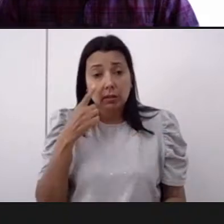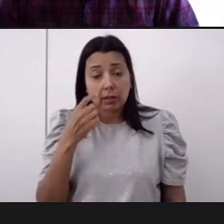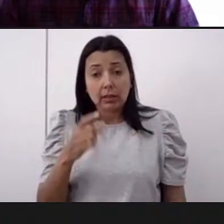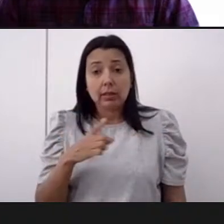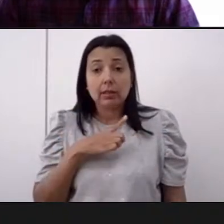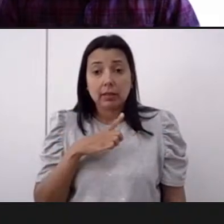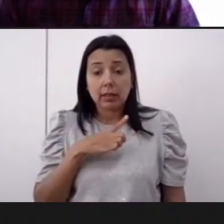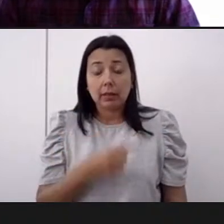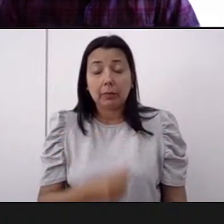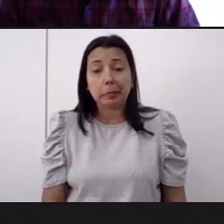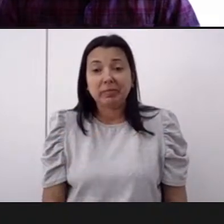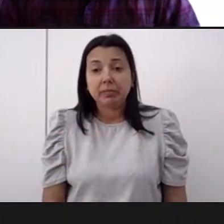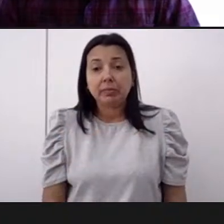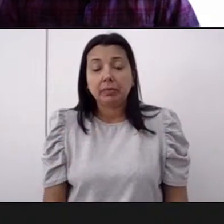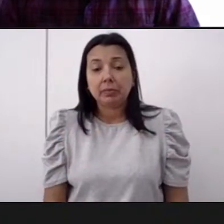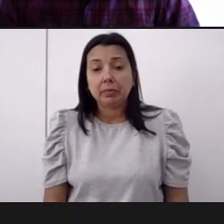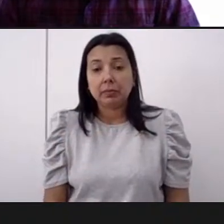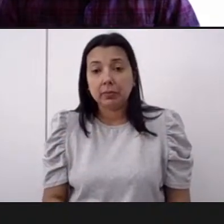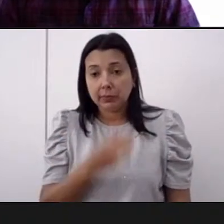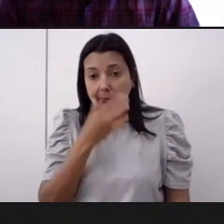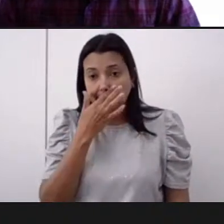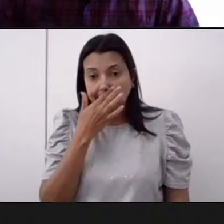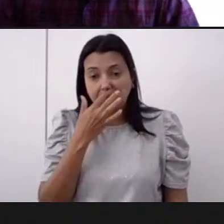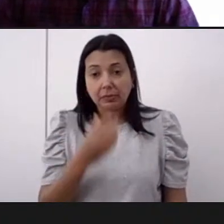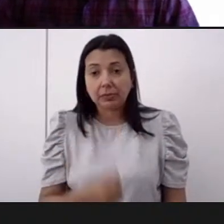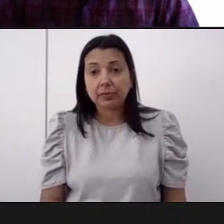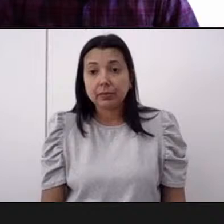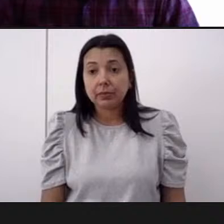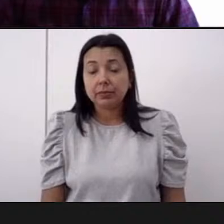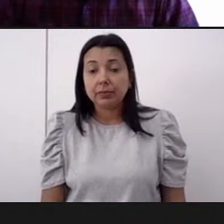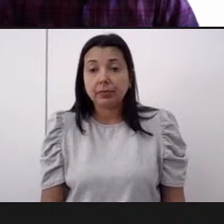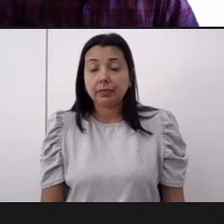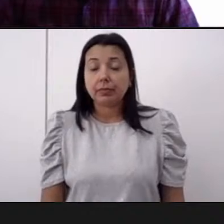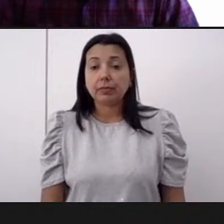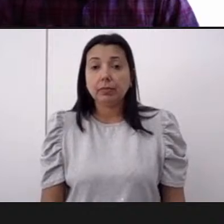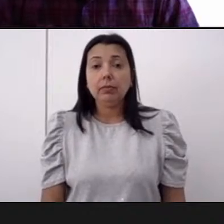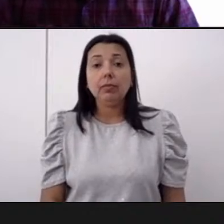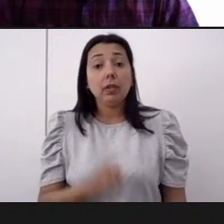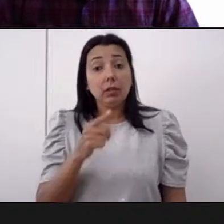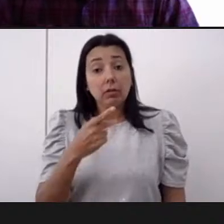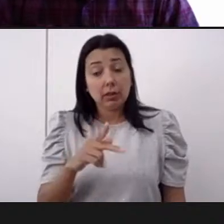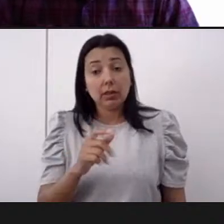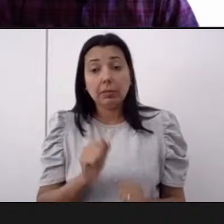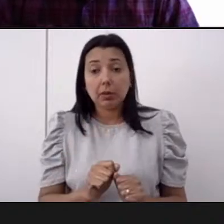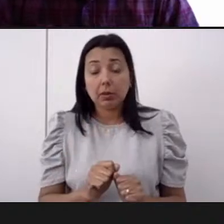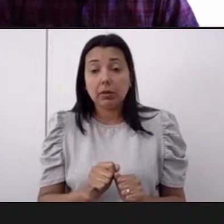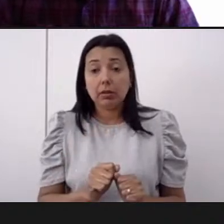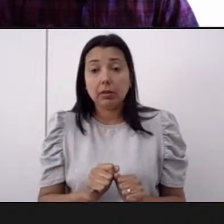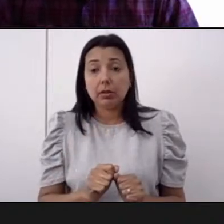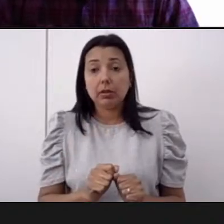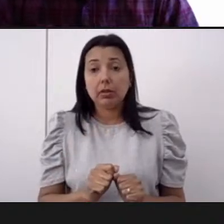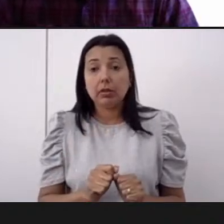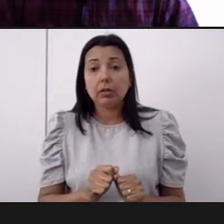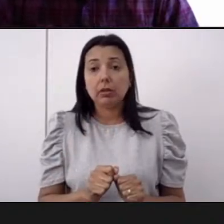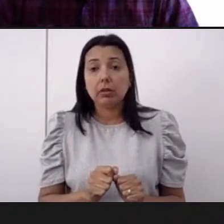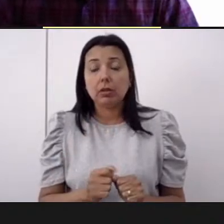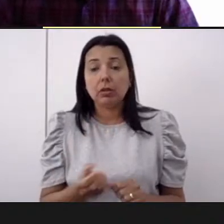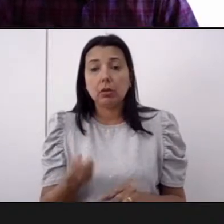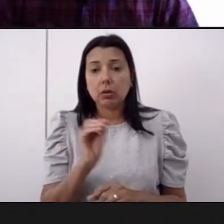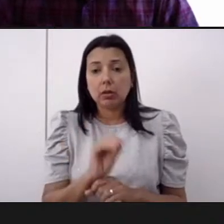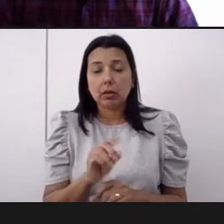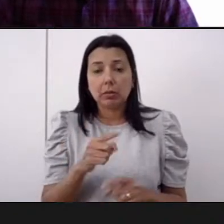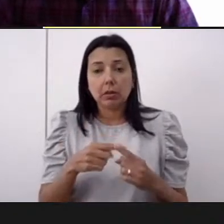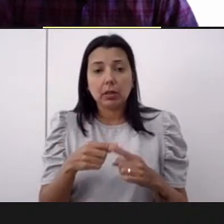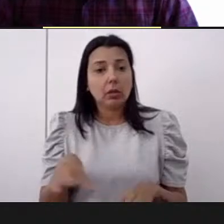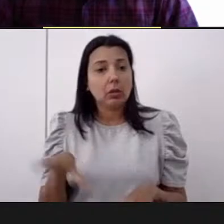Osmany, please, can you copy it in the chat, because I didn't get very much precisely the beginning. If you can copy it